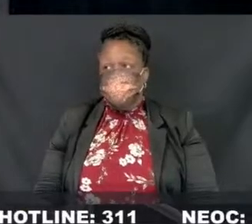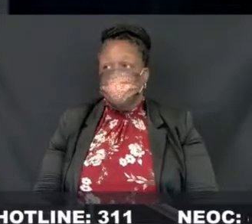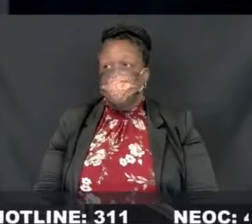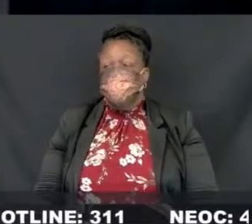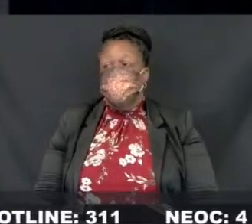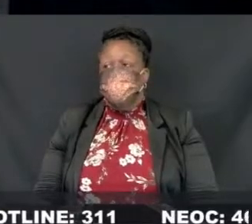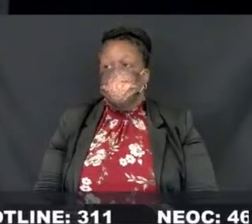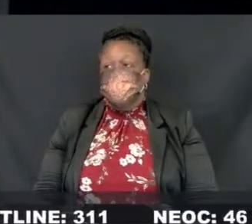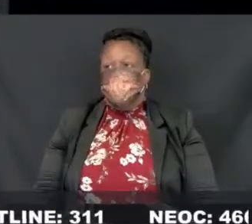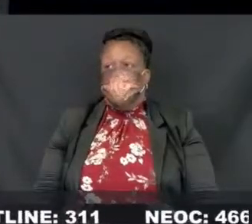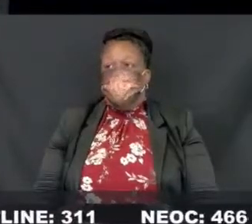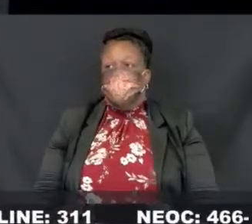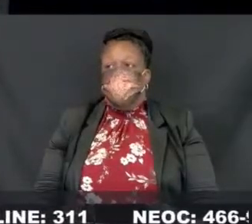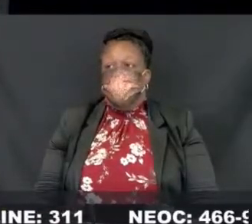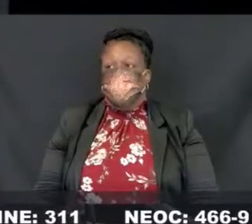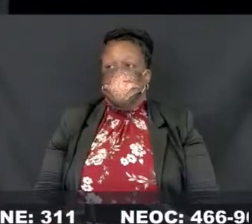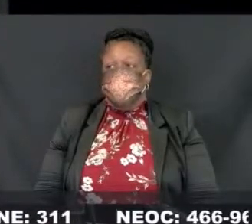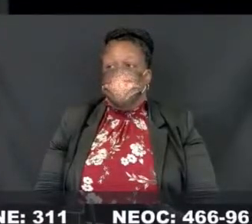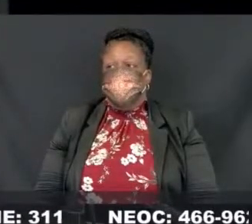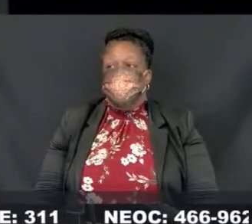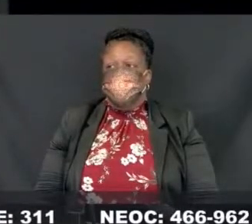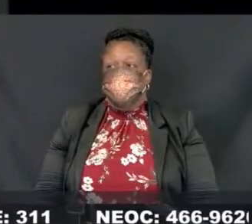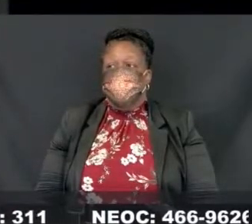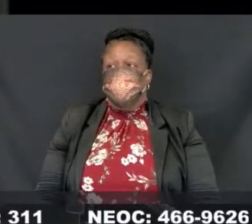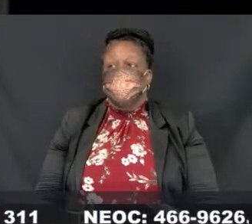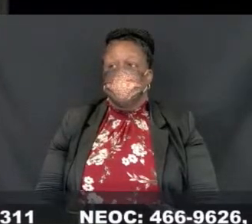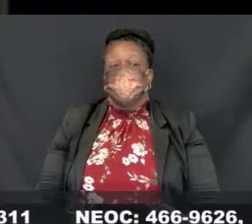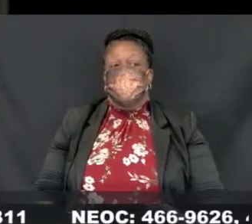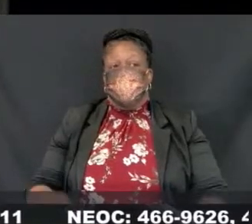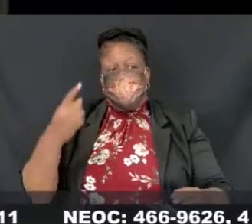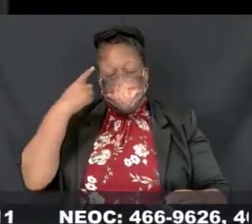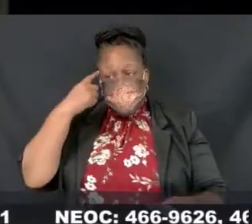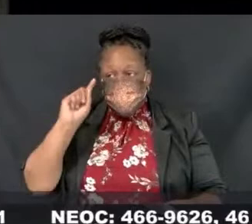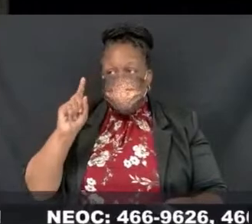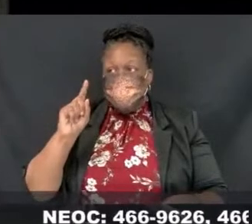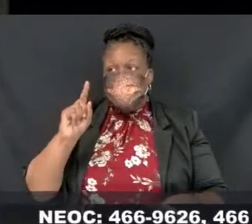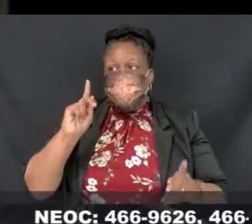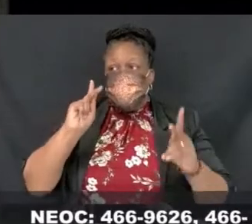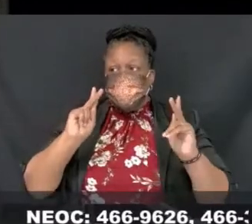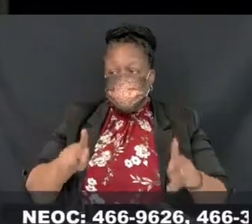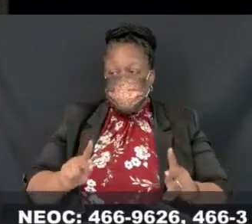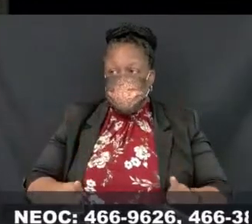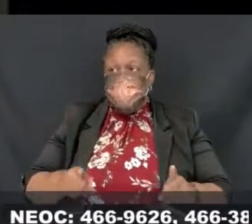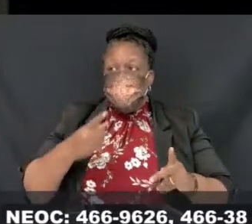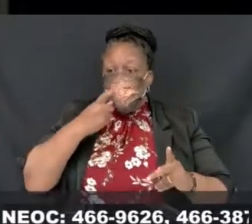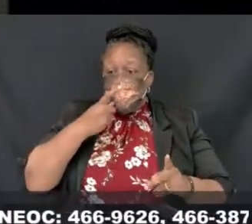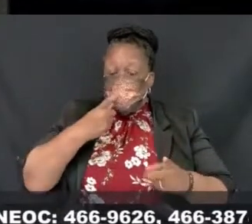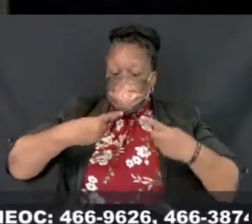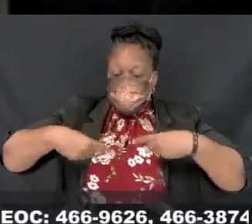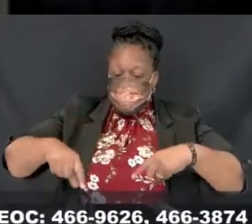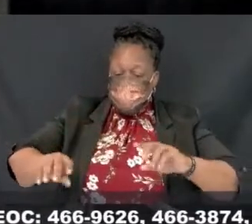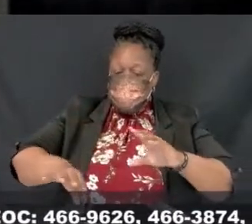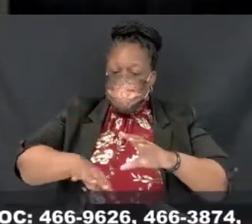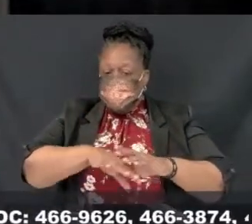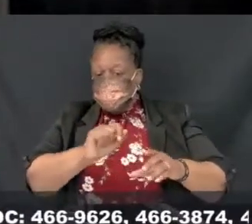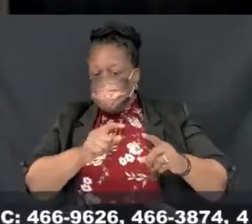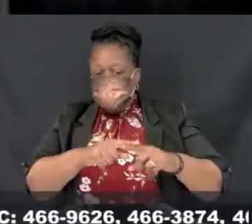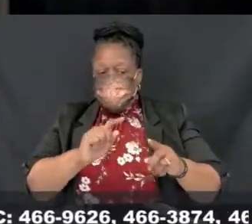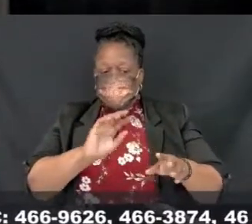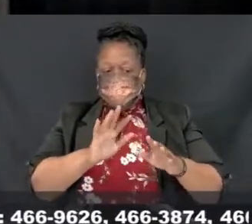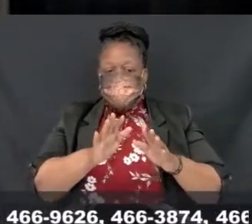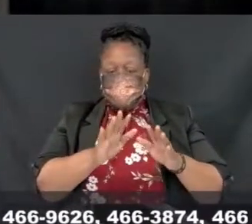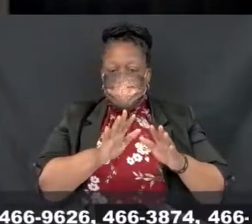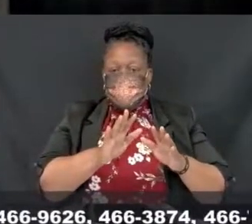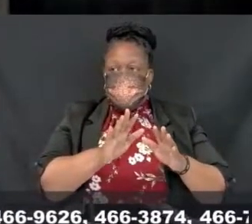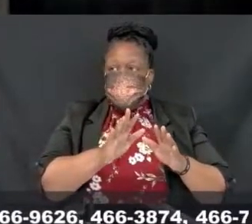Just to recap on the security measures. So for our enumerators, they would be